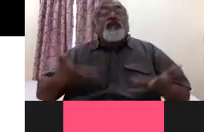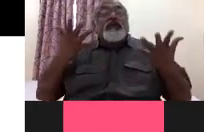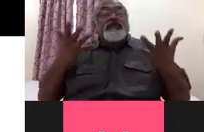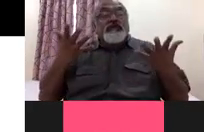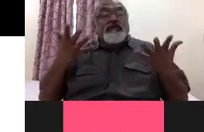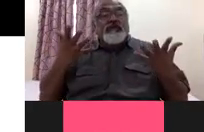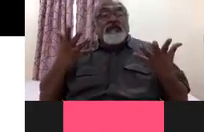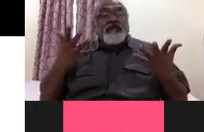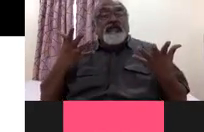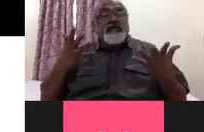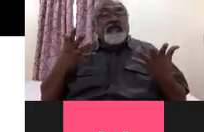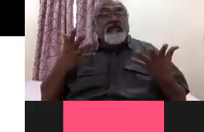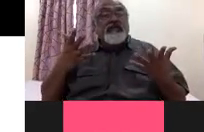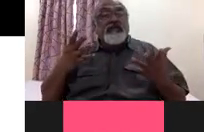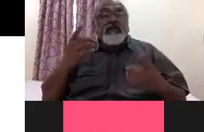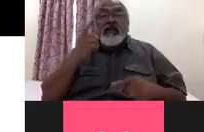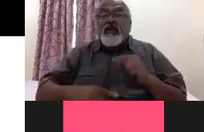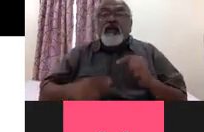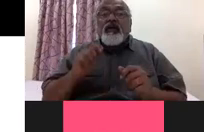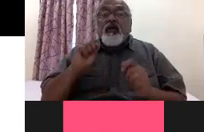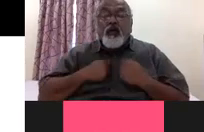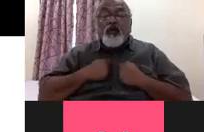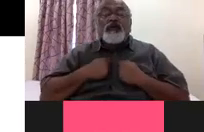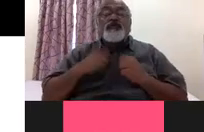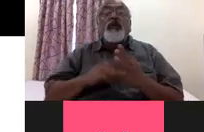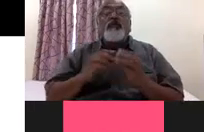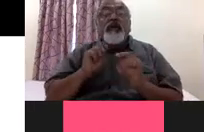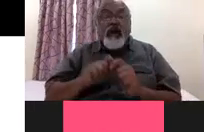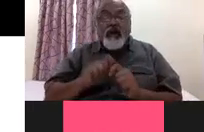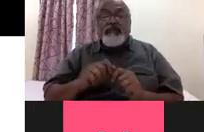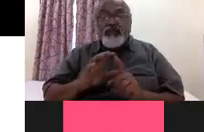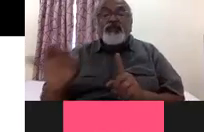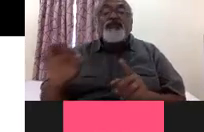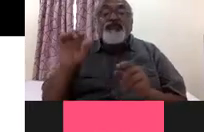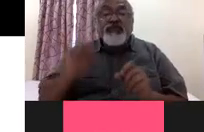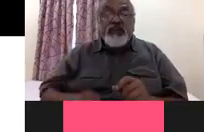the person is not able to do the job that the person is supposed to be doing. If it is in this case,